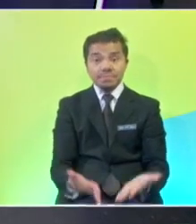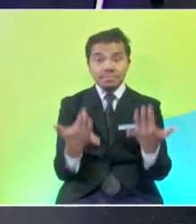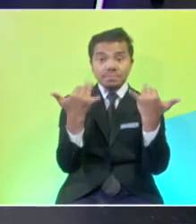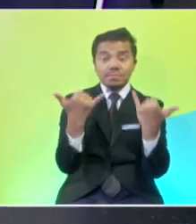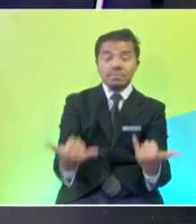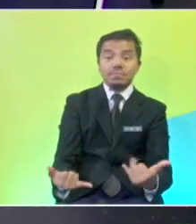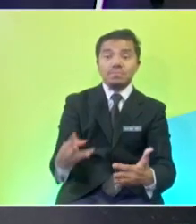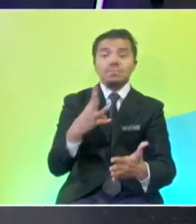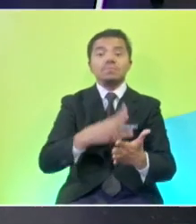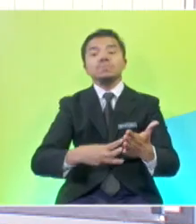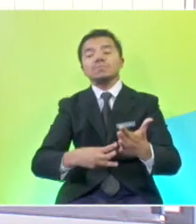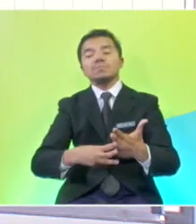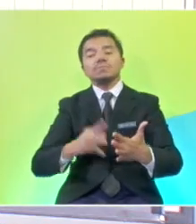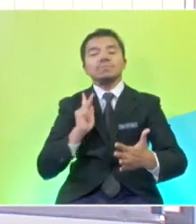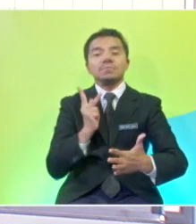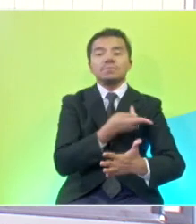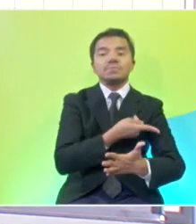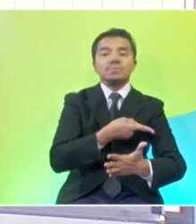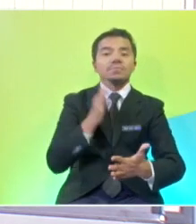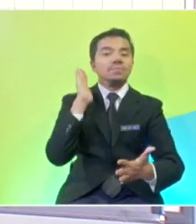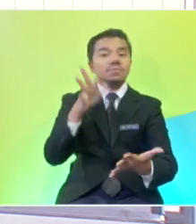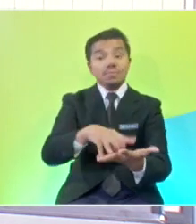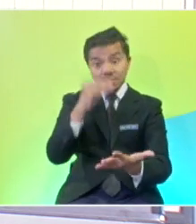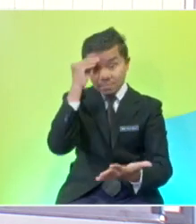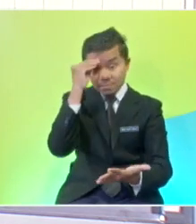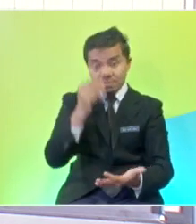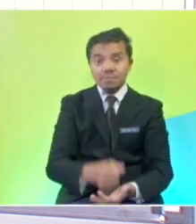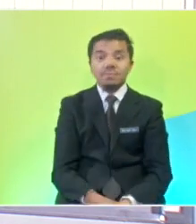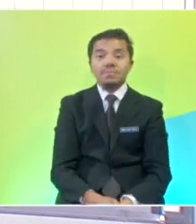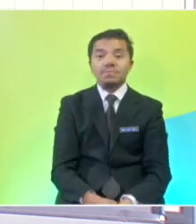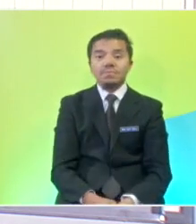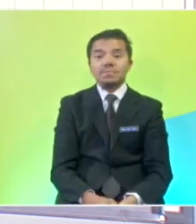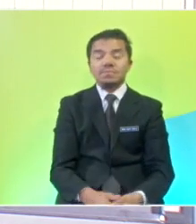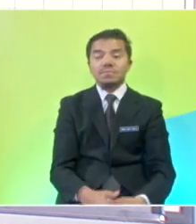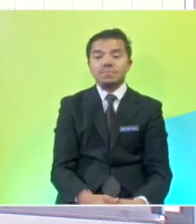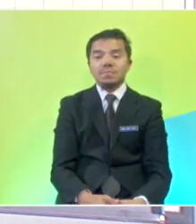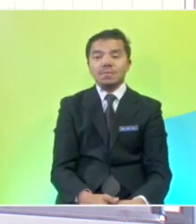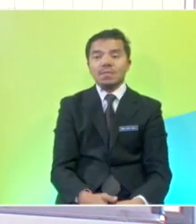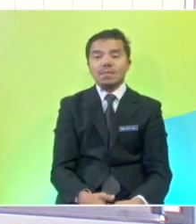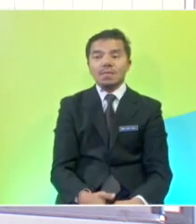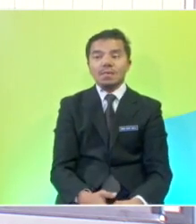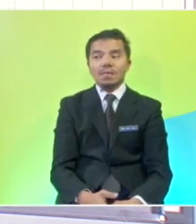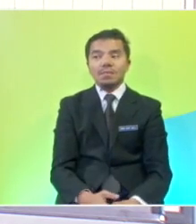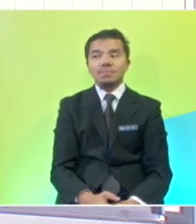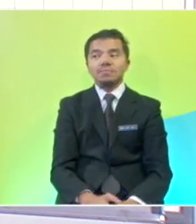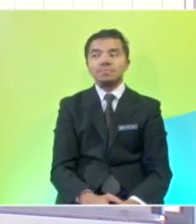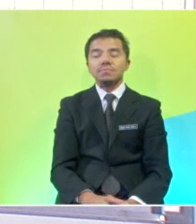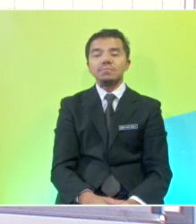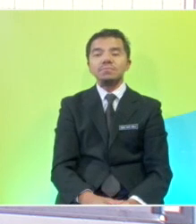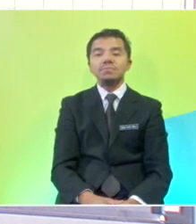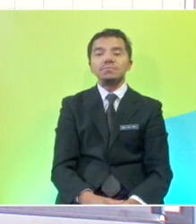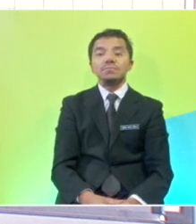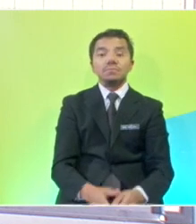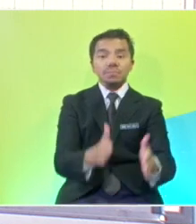Okay, just now we learned about nervous system, right? Yes. So we are going to more about functions of human